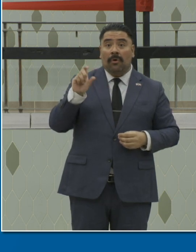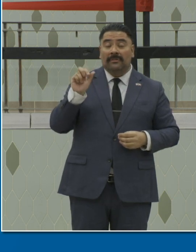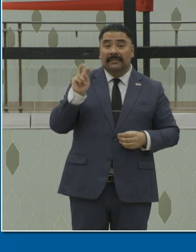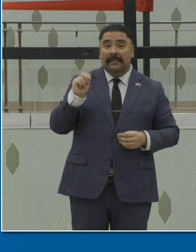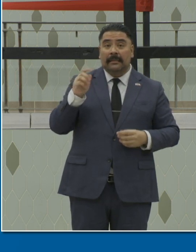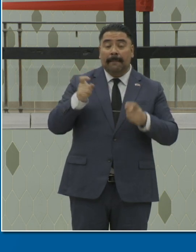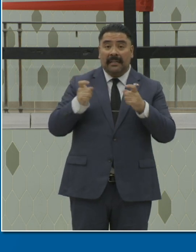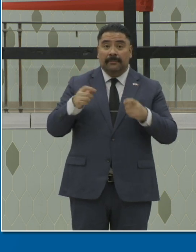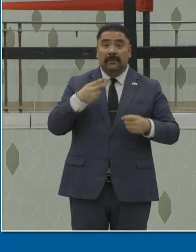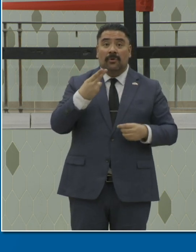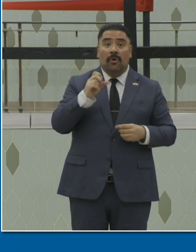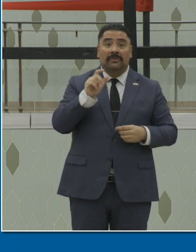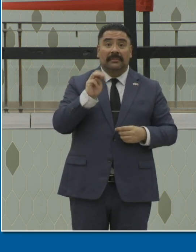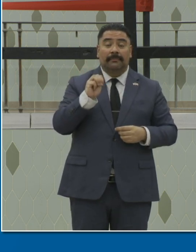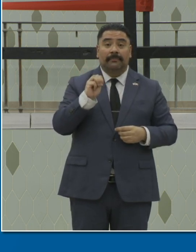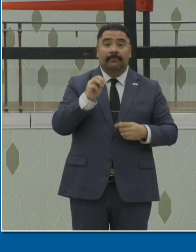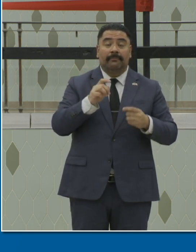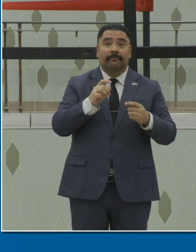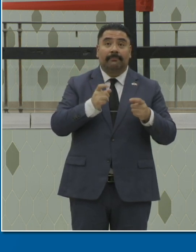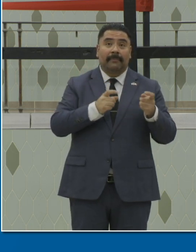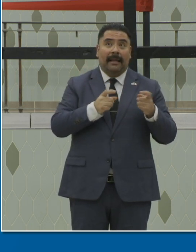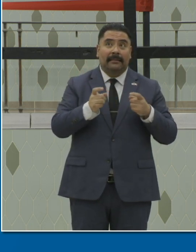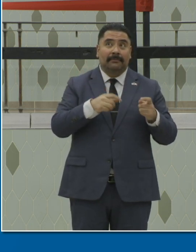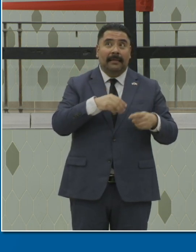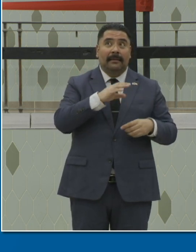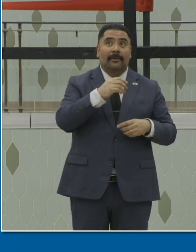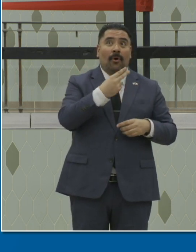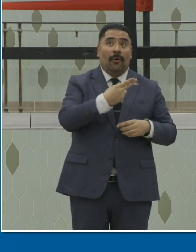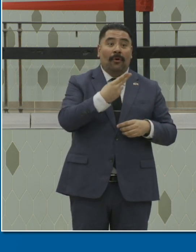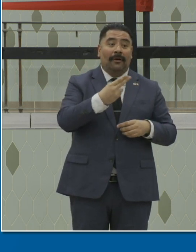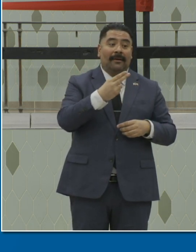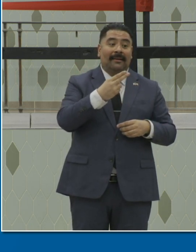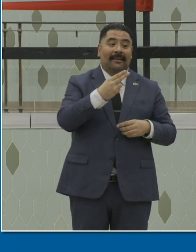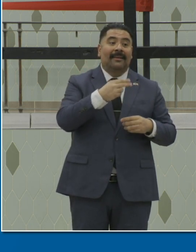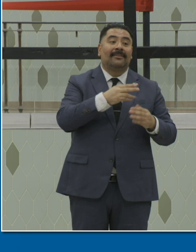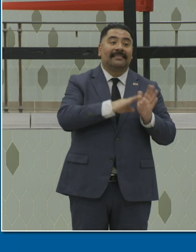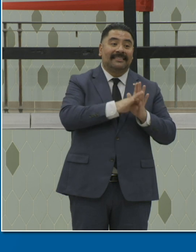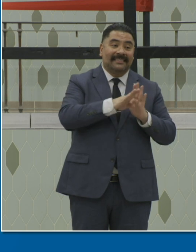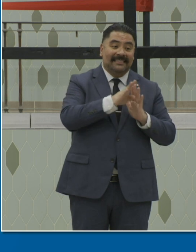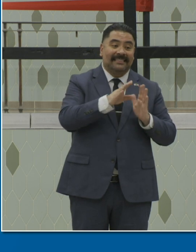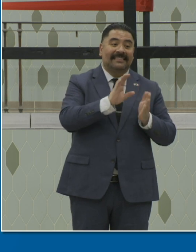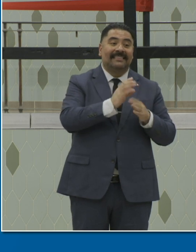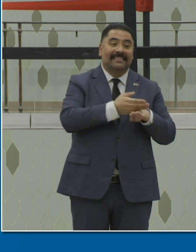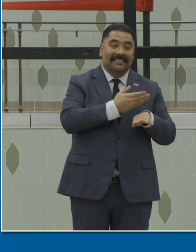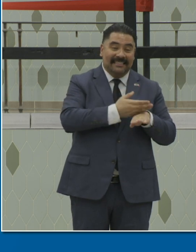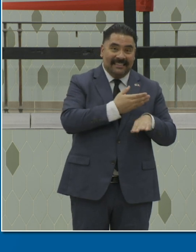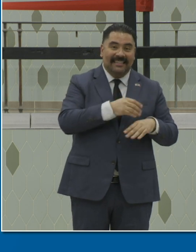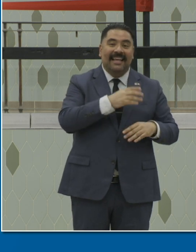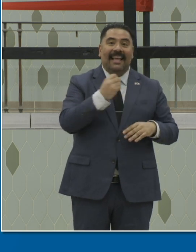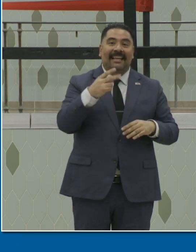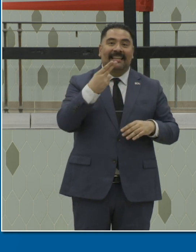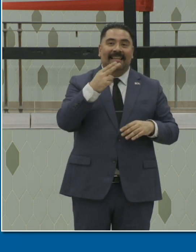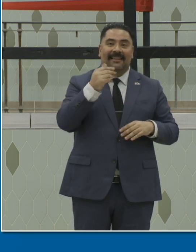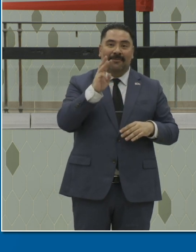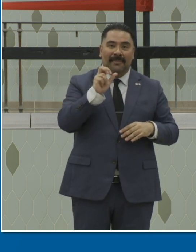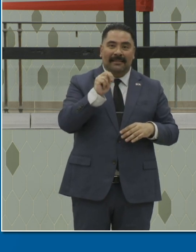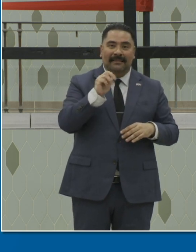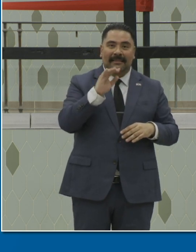Management, Holston Development, and Holston Human Capital. Darn near every one of us had a lot to do with